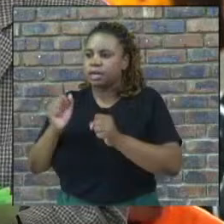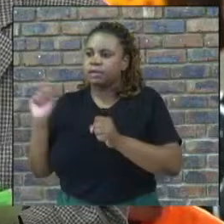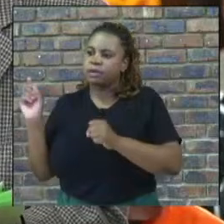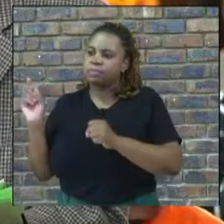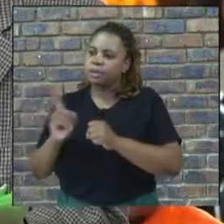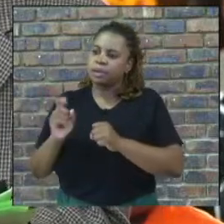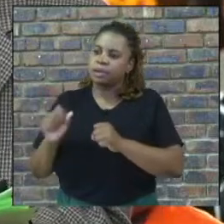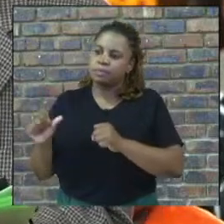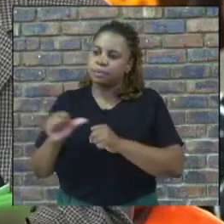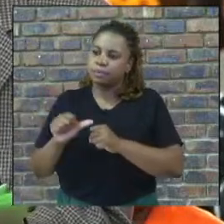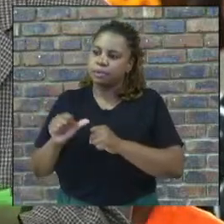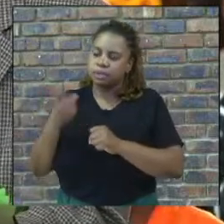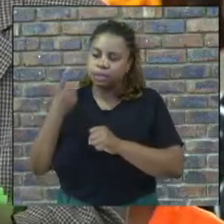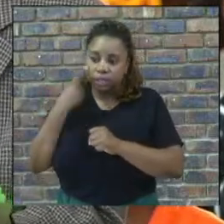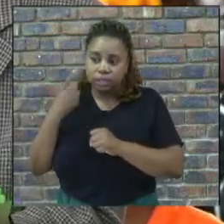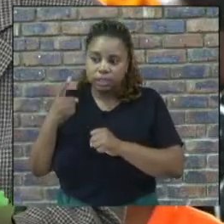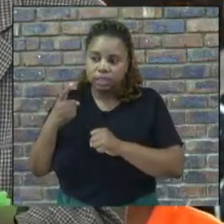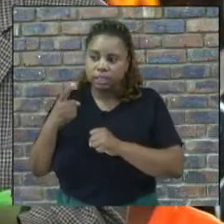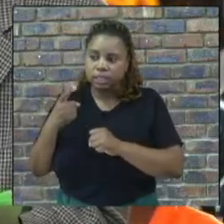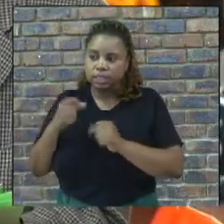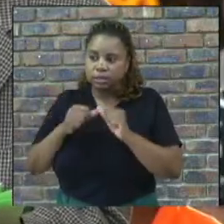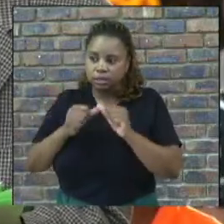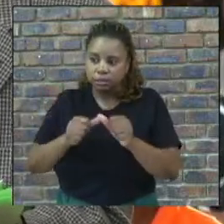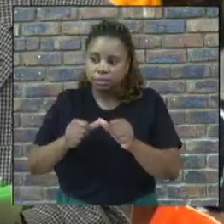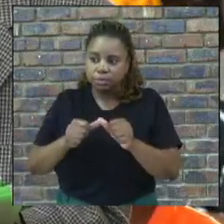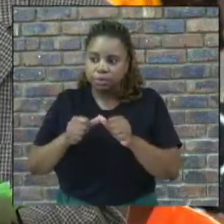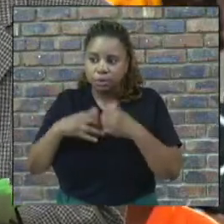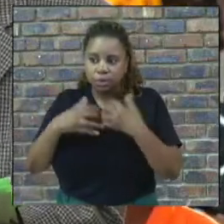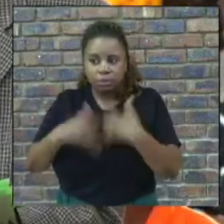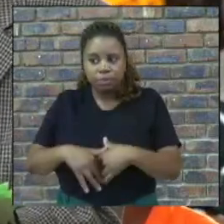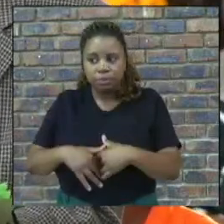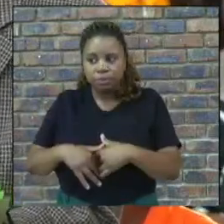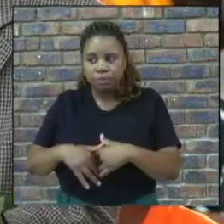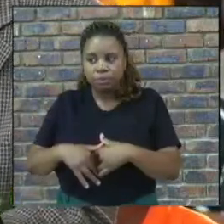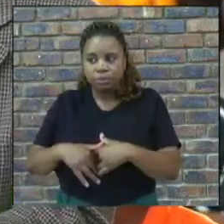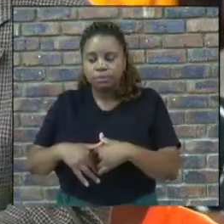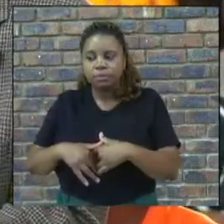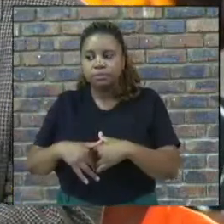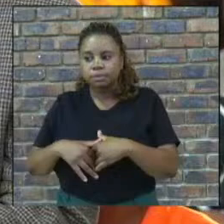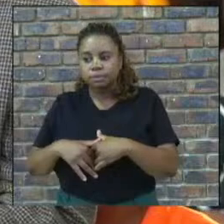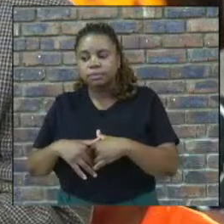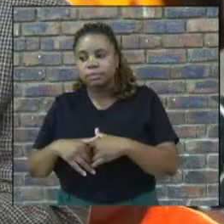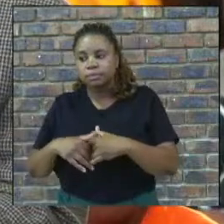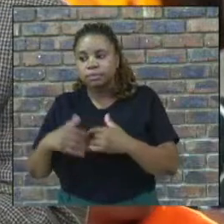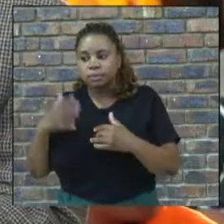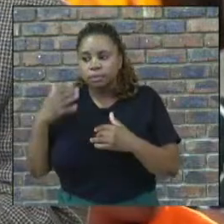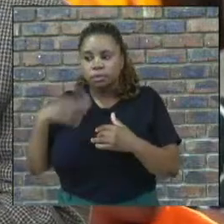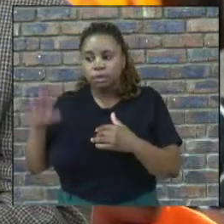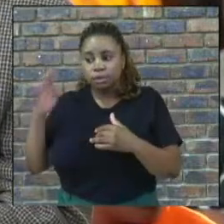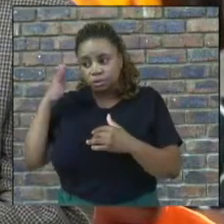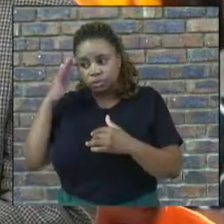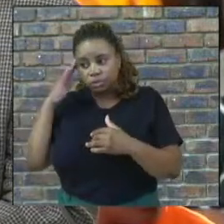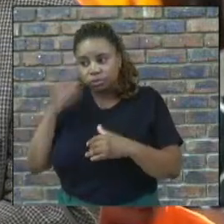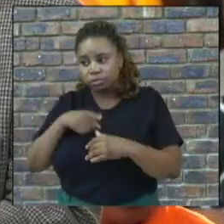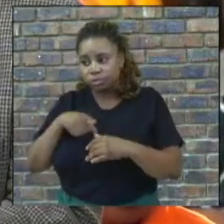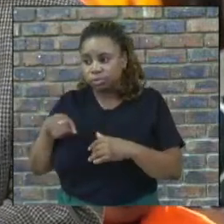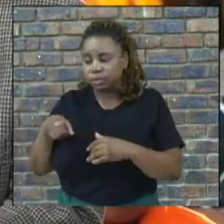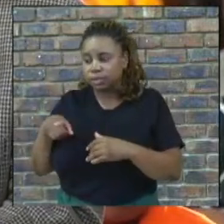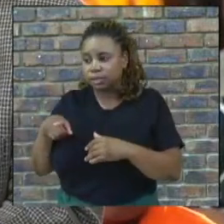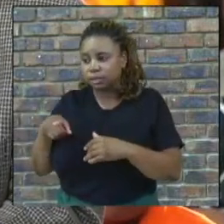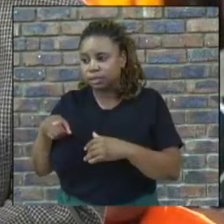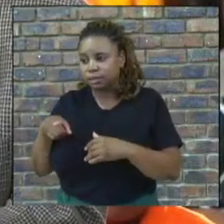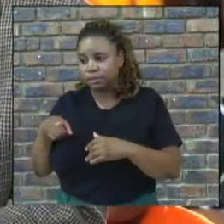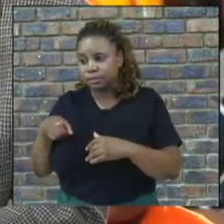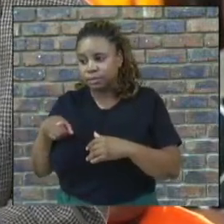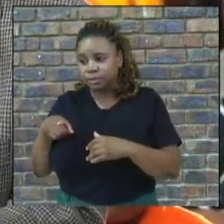hore di iwe di ska se da sebetsa. So ke batla tsebe hore if re kenya ditletlebo tsa rona mo di fella mo ka paletsa bjang ka